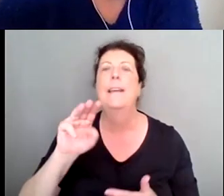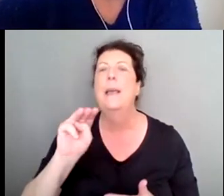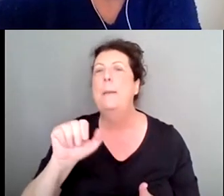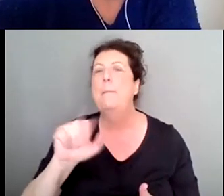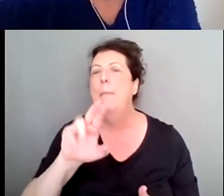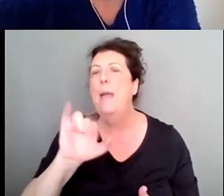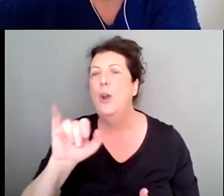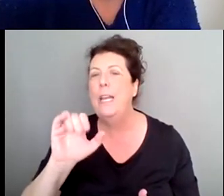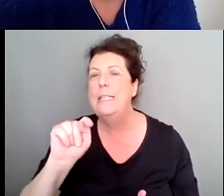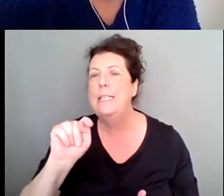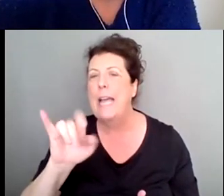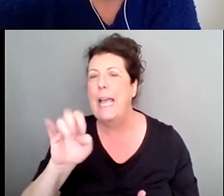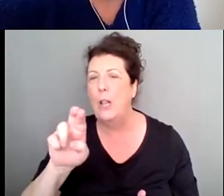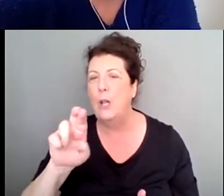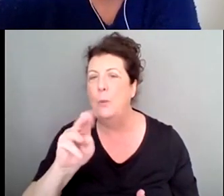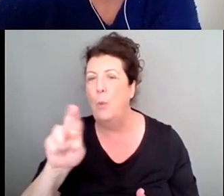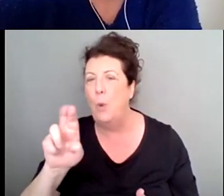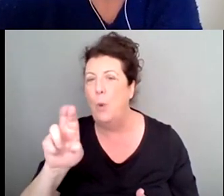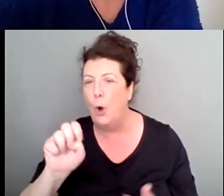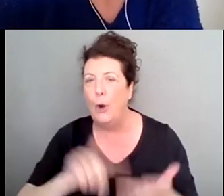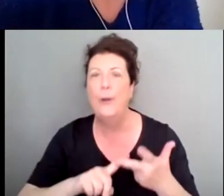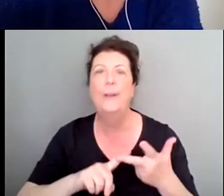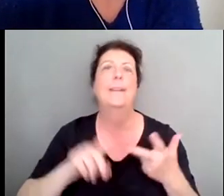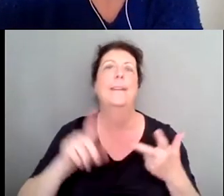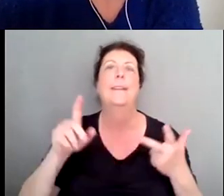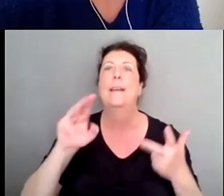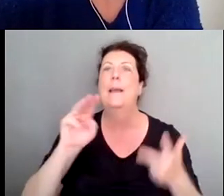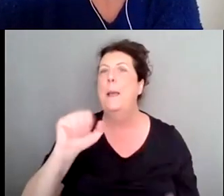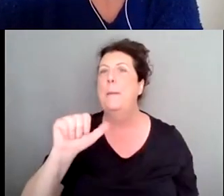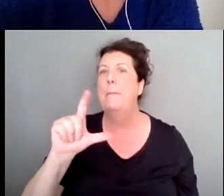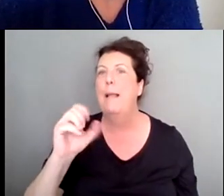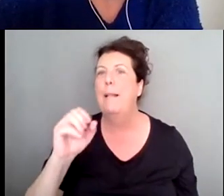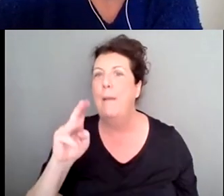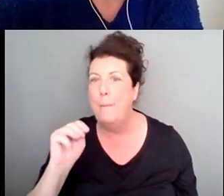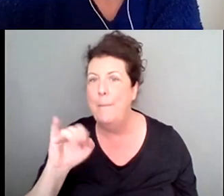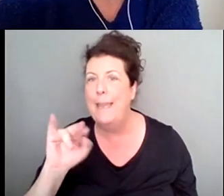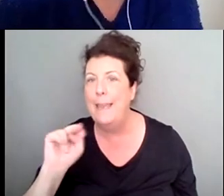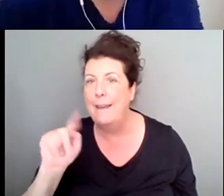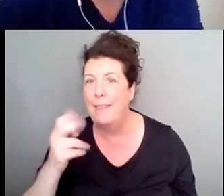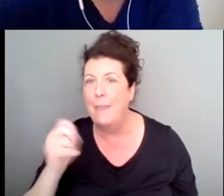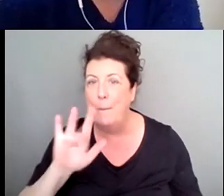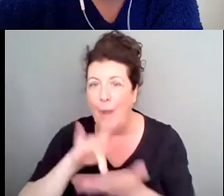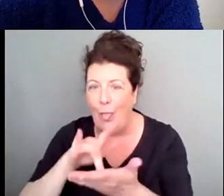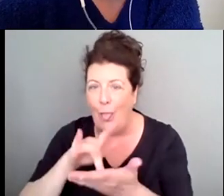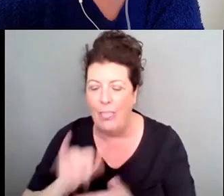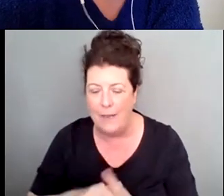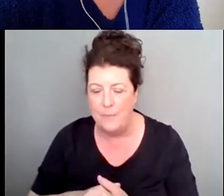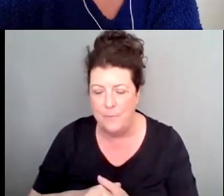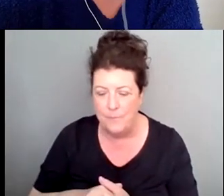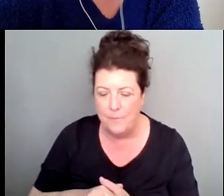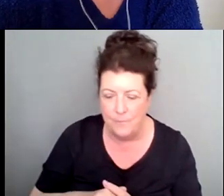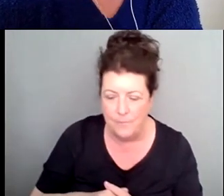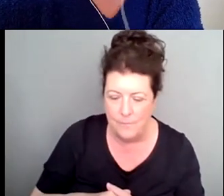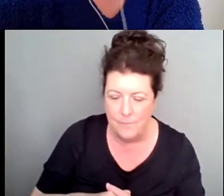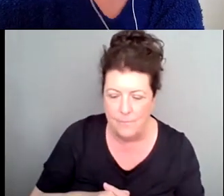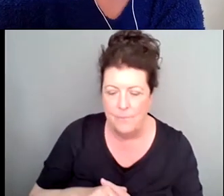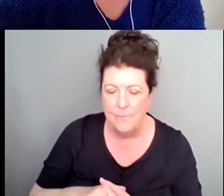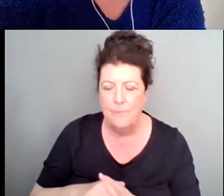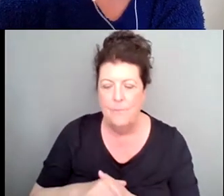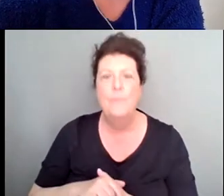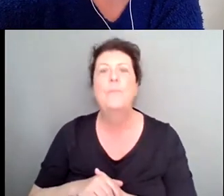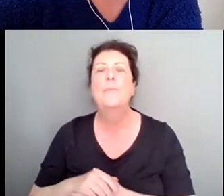I don't know, it felt like exactly what we were going for. So I think, I'm trying to think if there were any rabbits. Sorry, no, go ahead. No, no, no. I thought of, I was